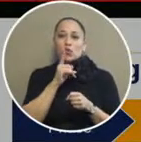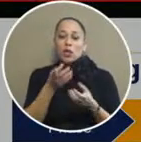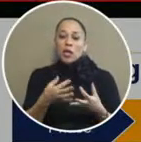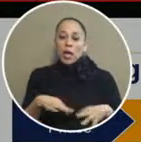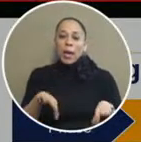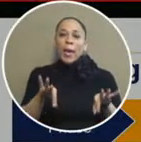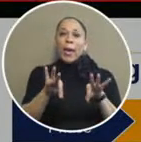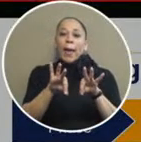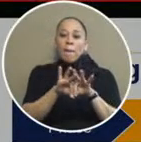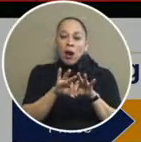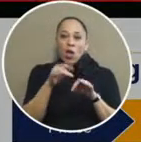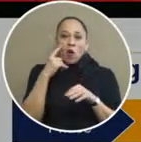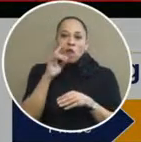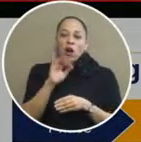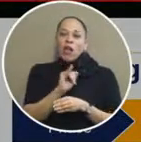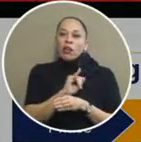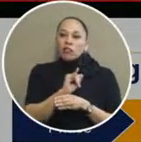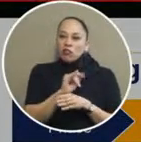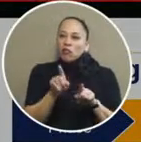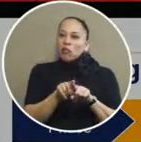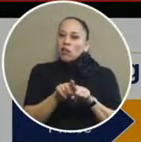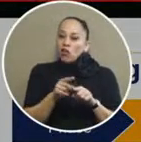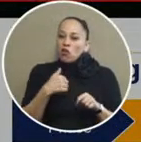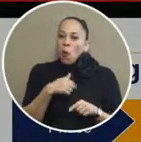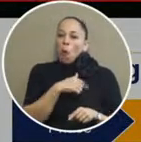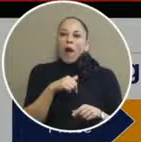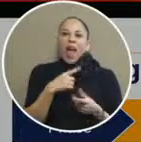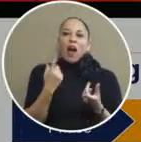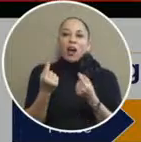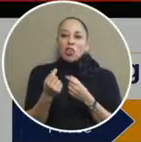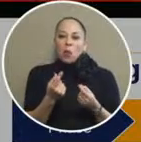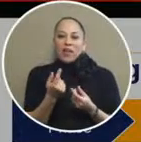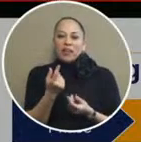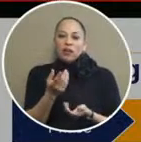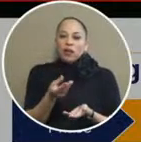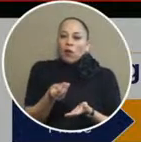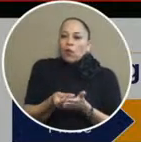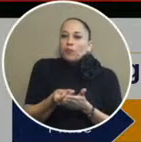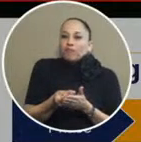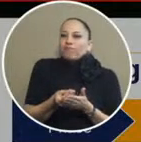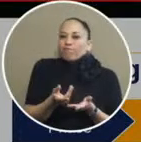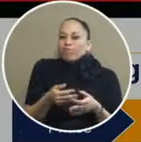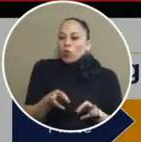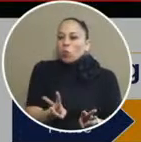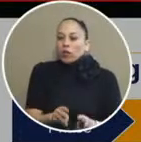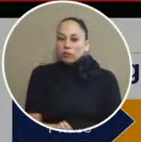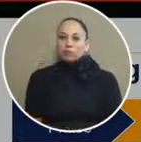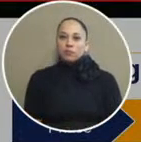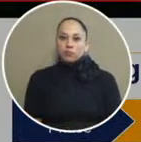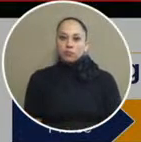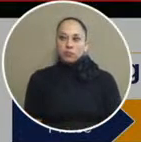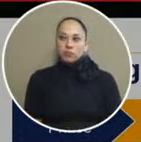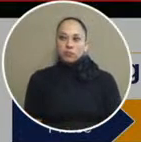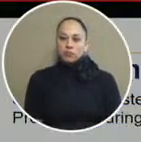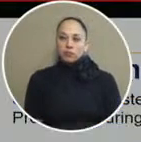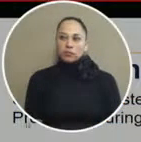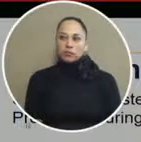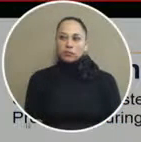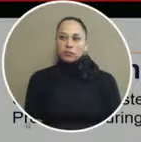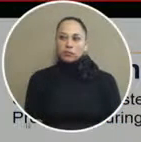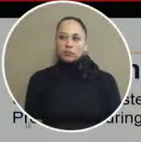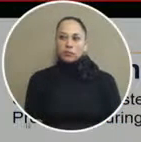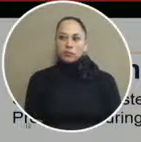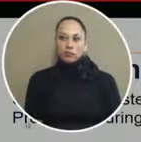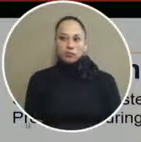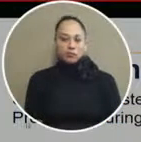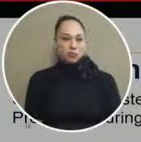important to them, to the industry as well. So we're doing that in a binational form. Next slide.